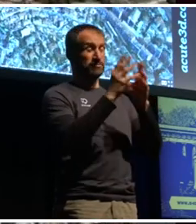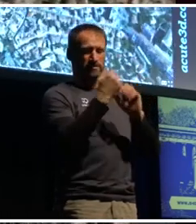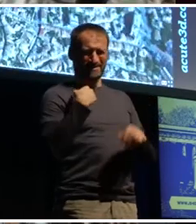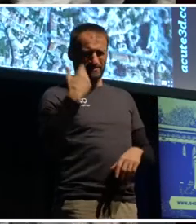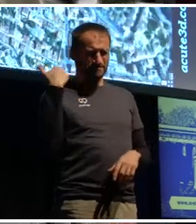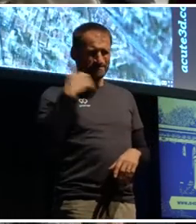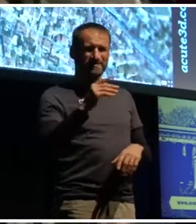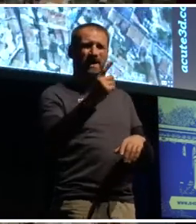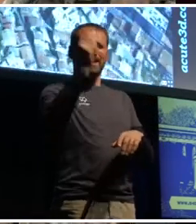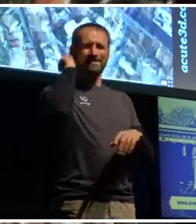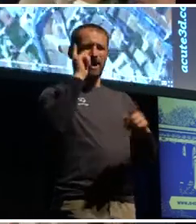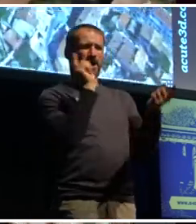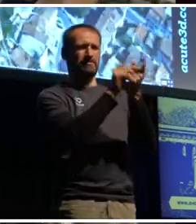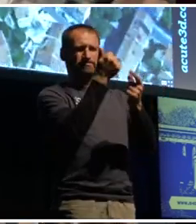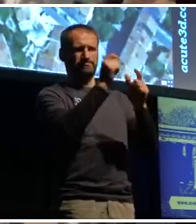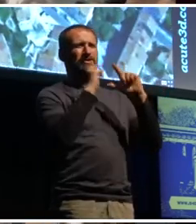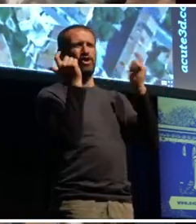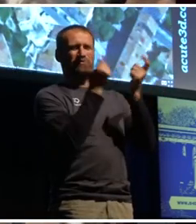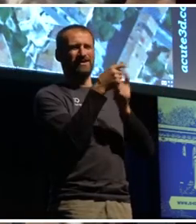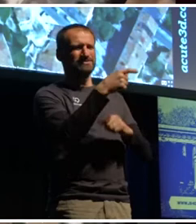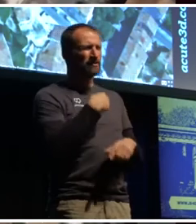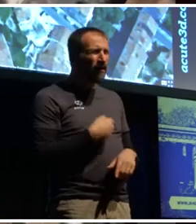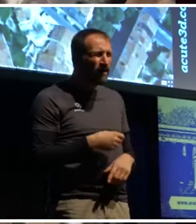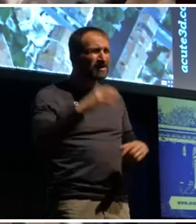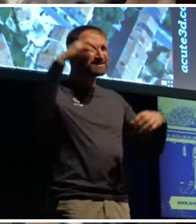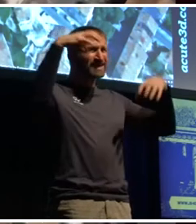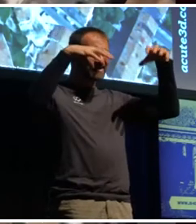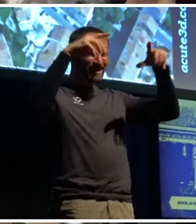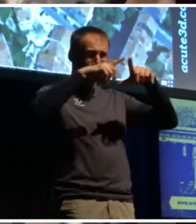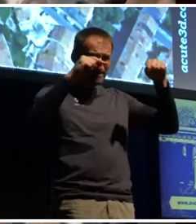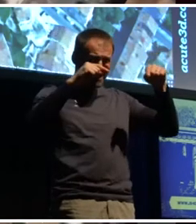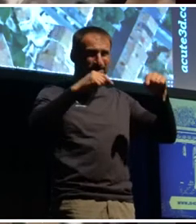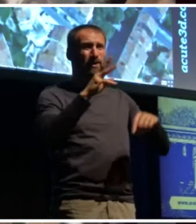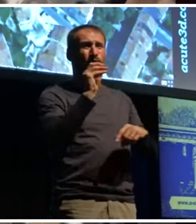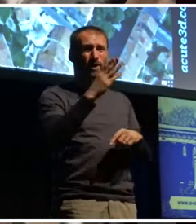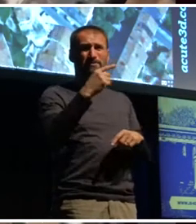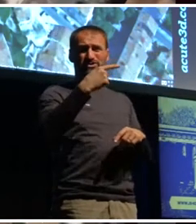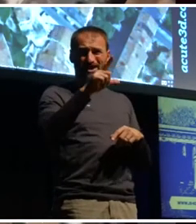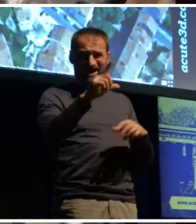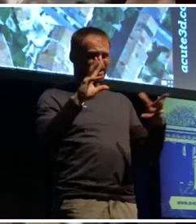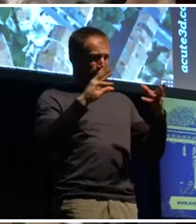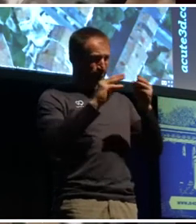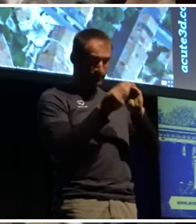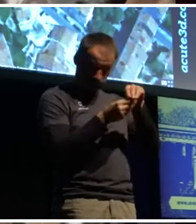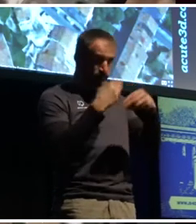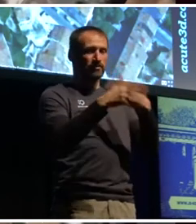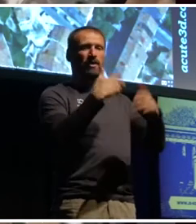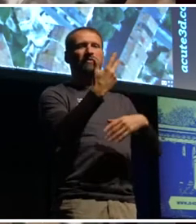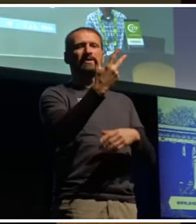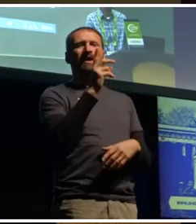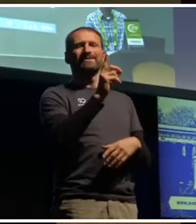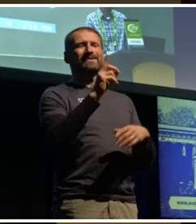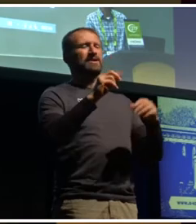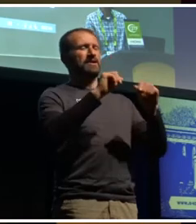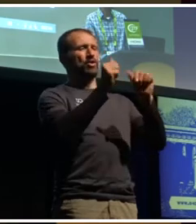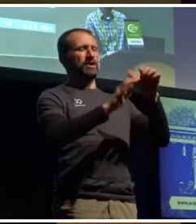that they could take these satellite images and WebGL and create 3D models using just JavaScript in the browser. This was a big